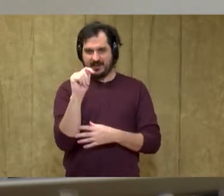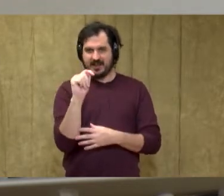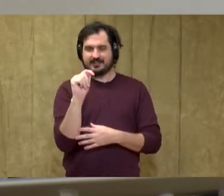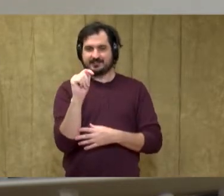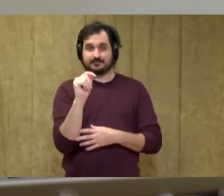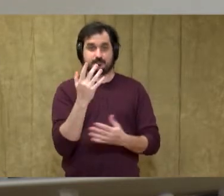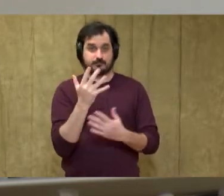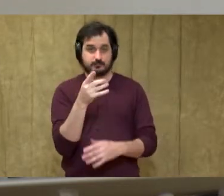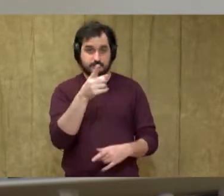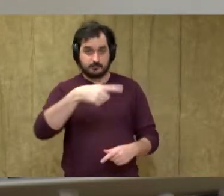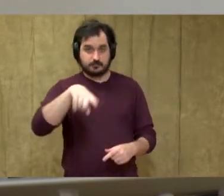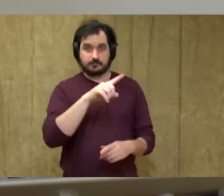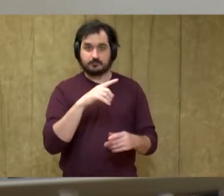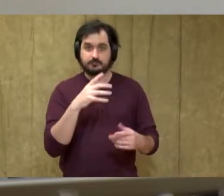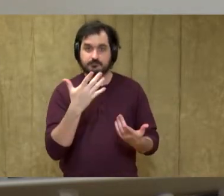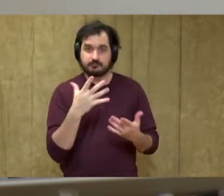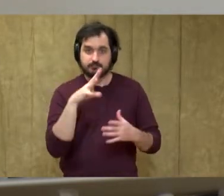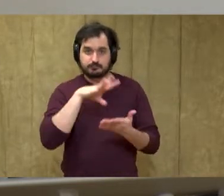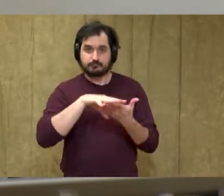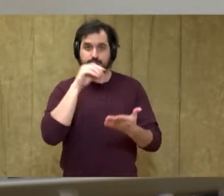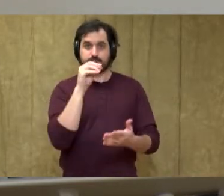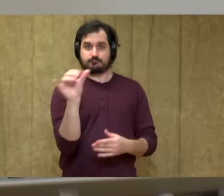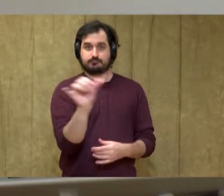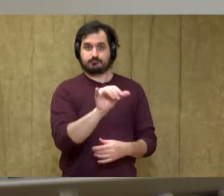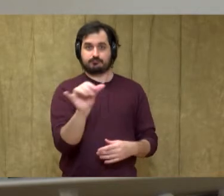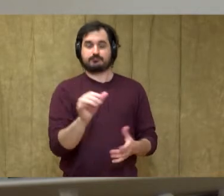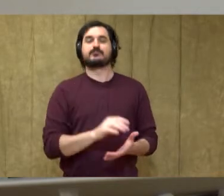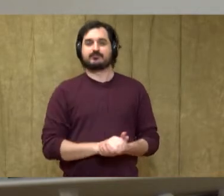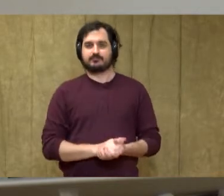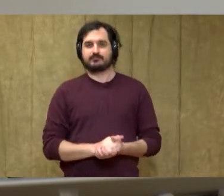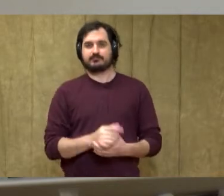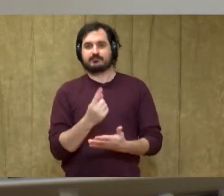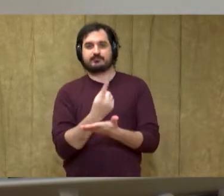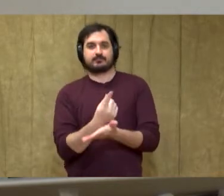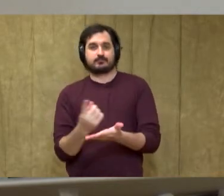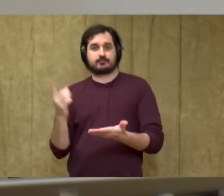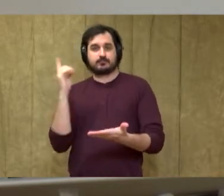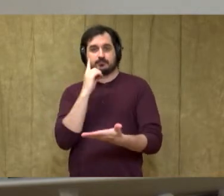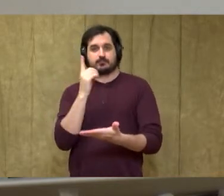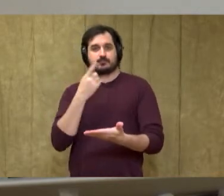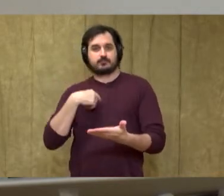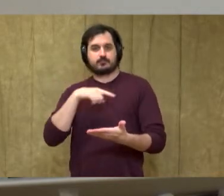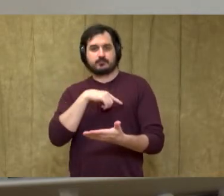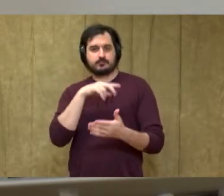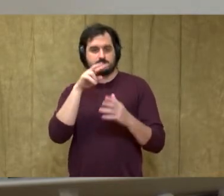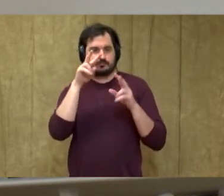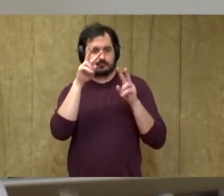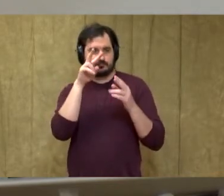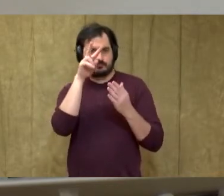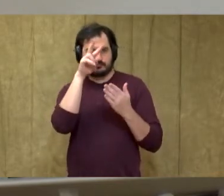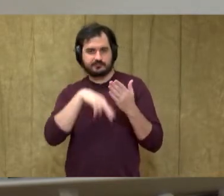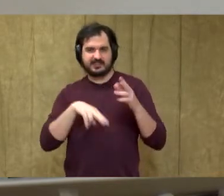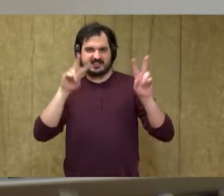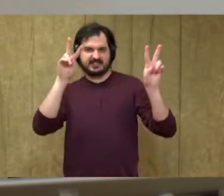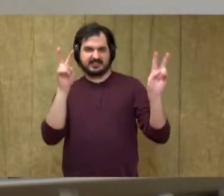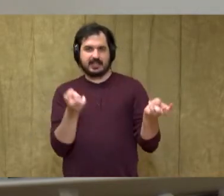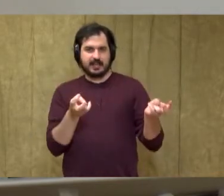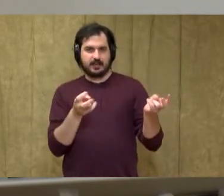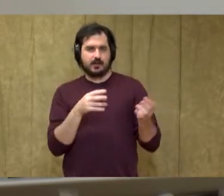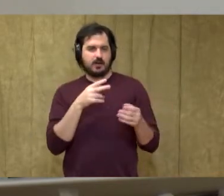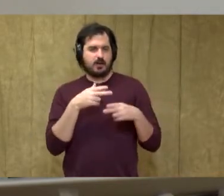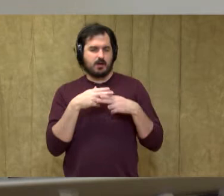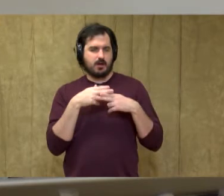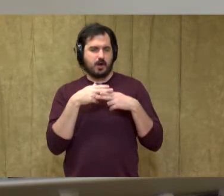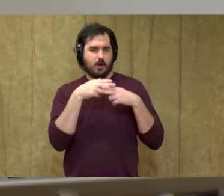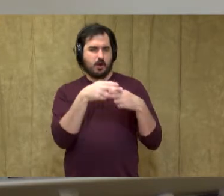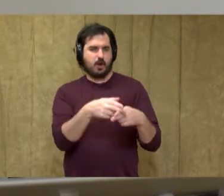week we read the title of this, and the title of this was The Travels of the Potato. And one of the things that I said